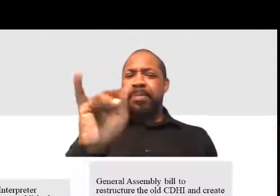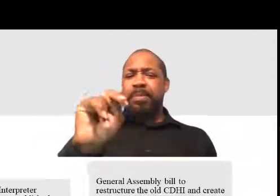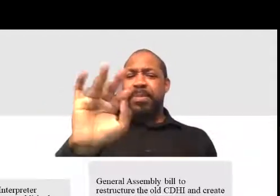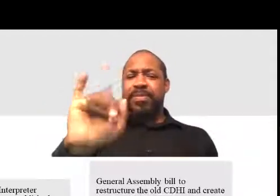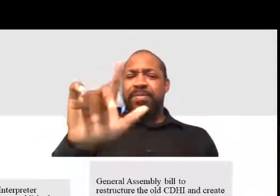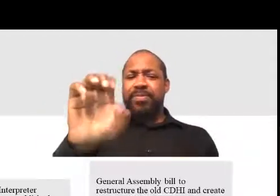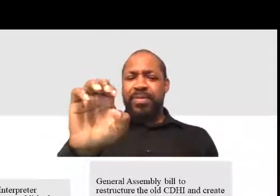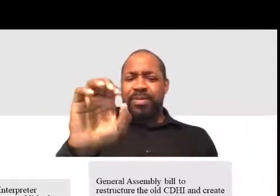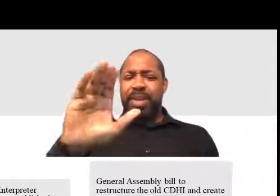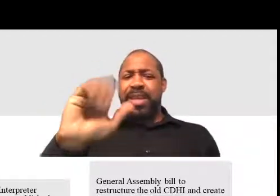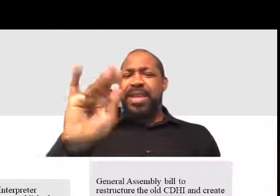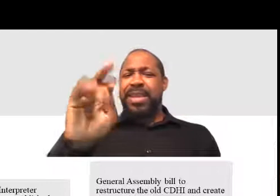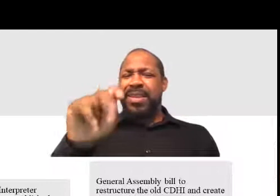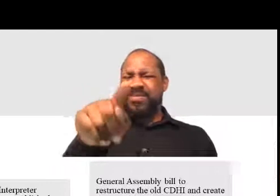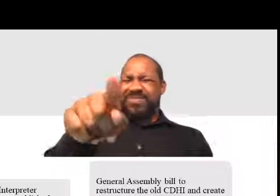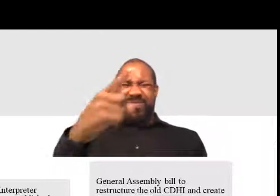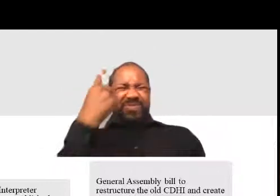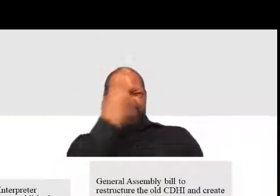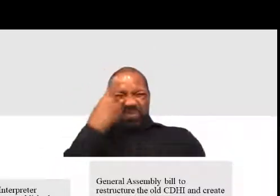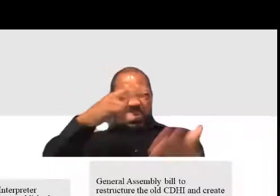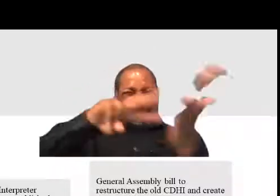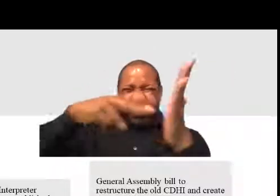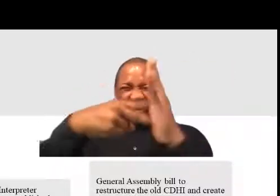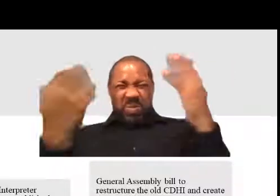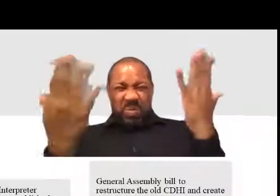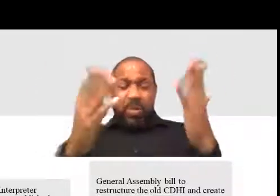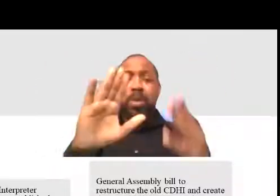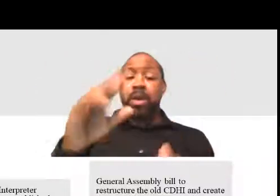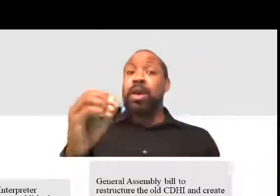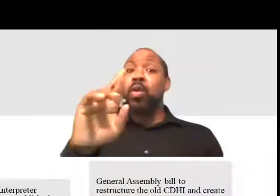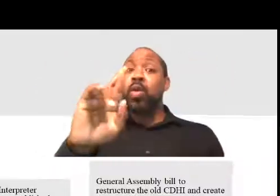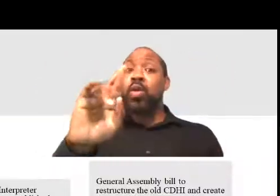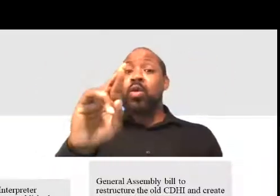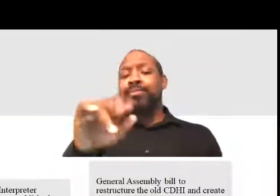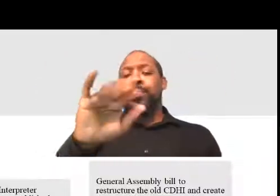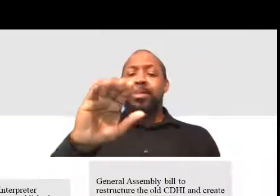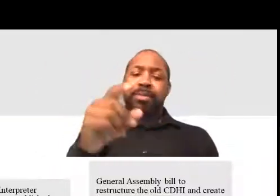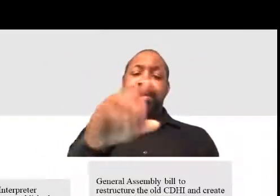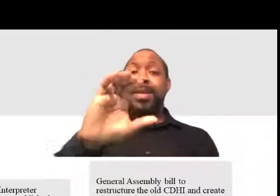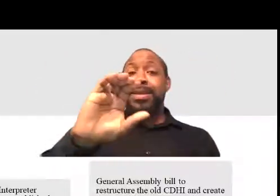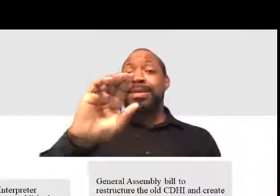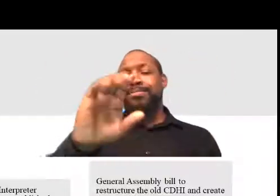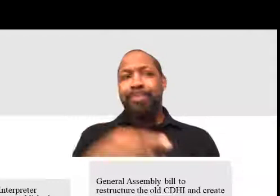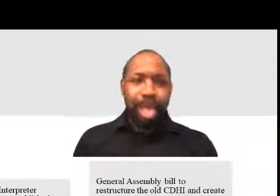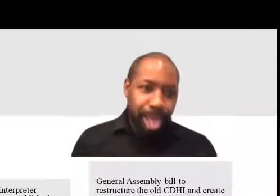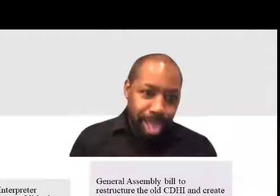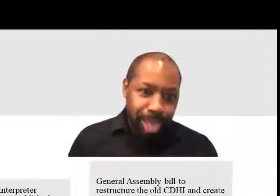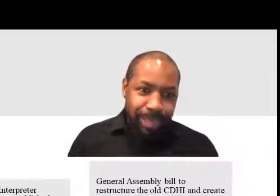Basically, it was a file cabinet, and it was the 3rd drawer down on the main file cabinet. What that means is